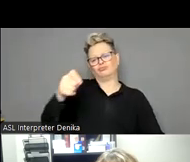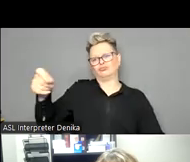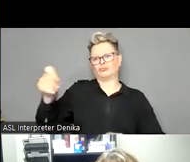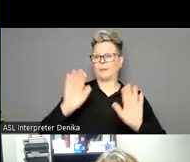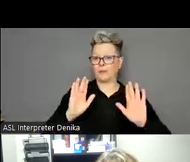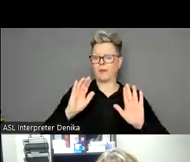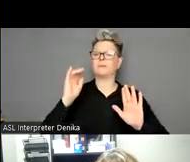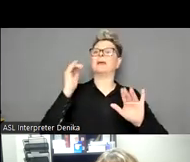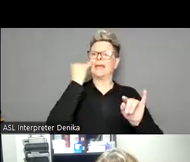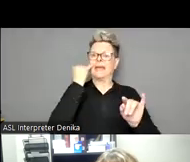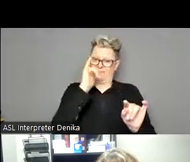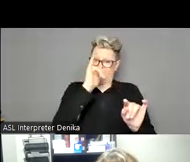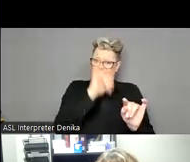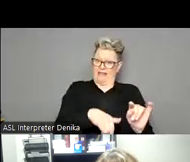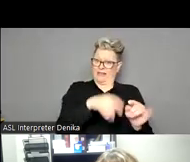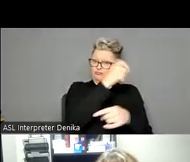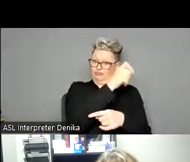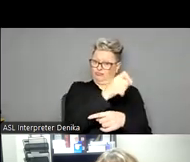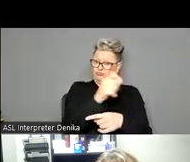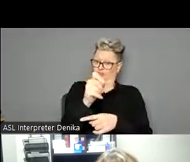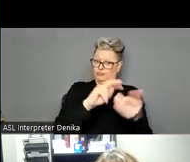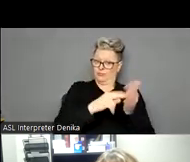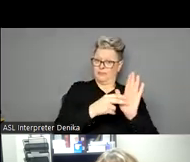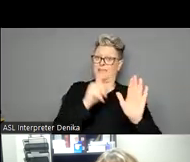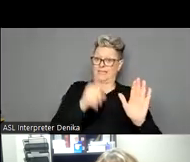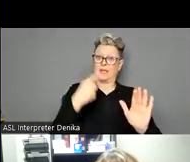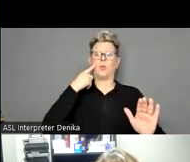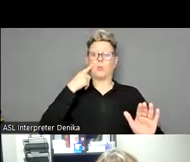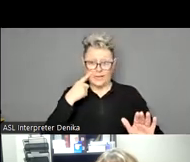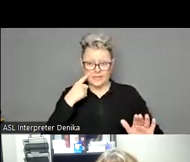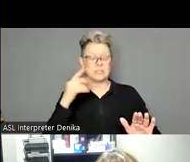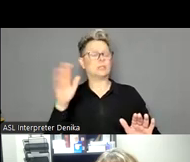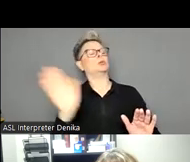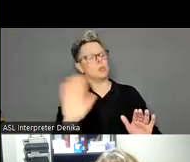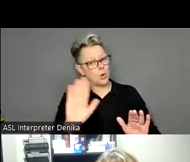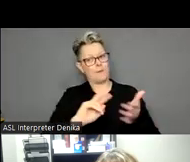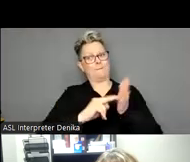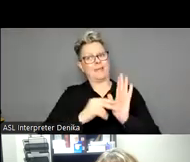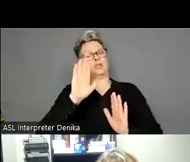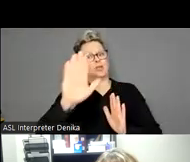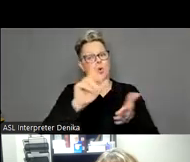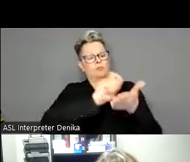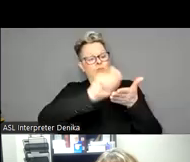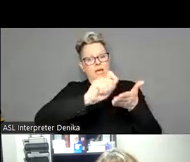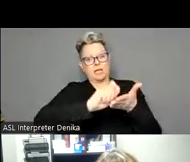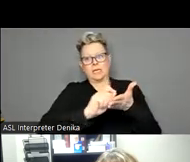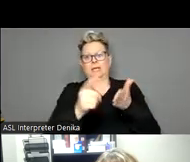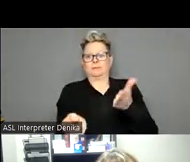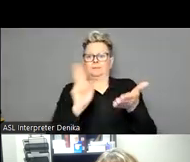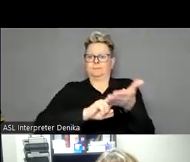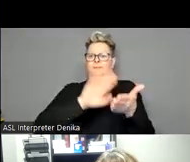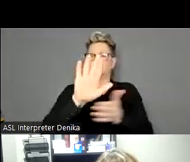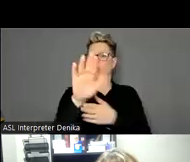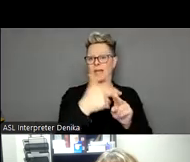it's a holographic will, you don't actually need to find witnesses. It can just all be in your own handwriting, signed by you, and you should